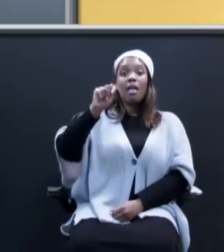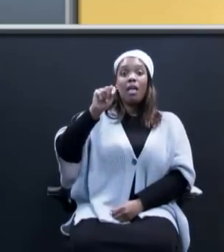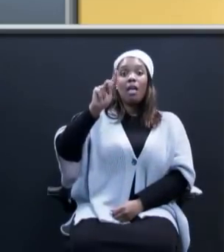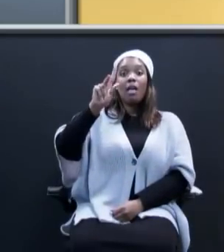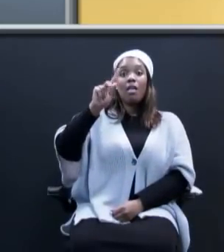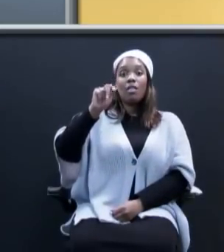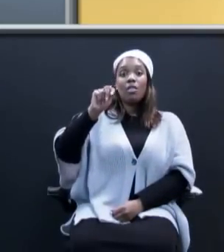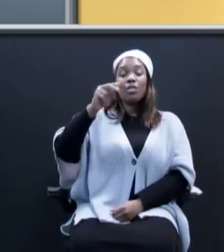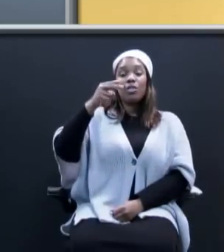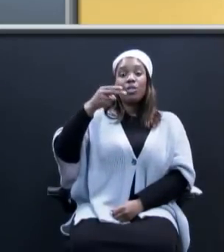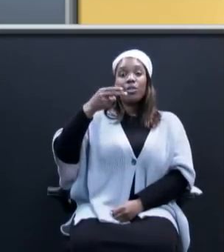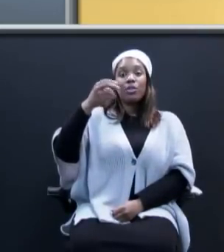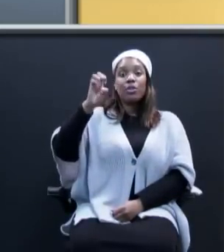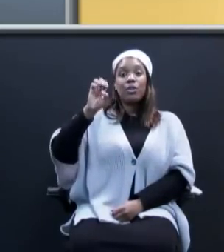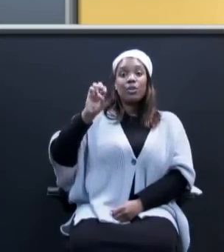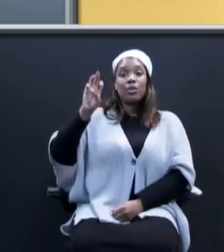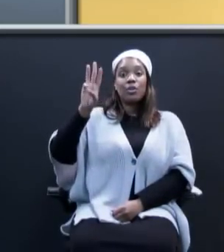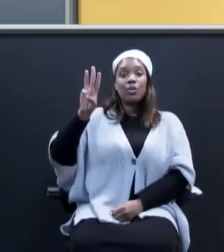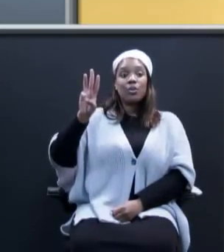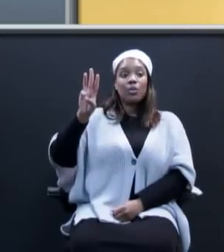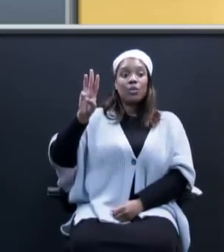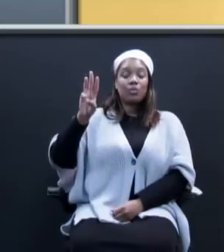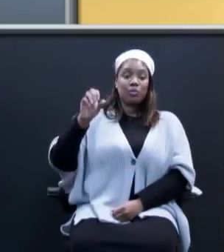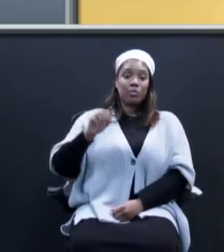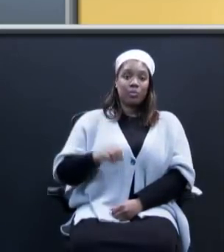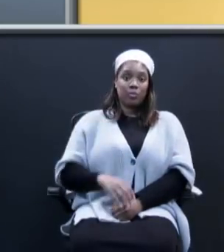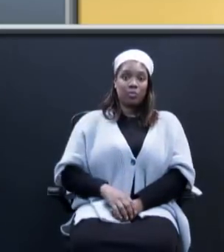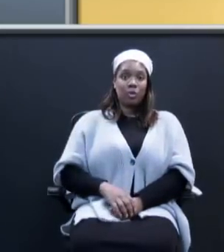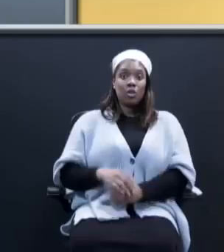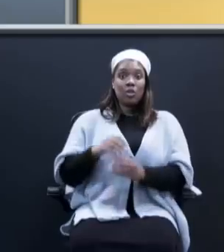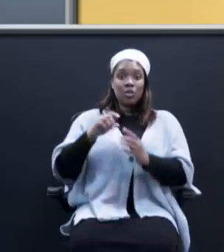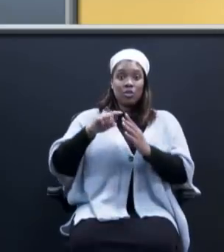did. I can't understand that.